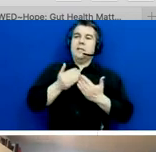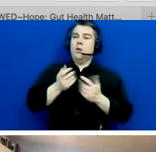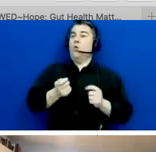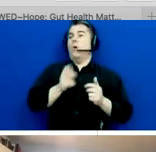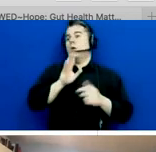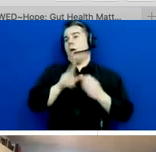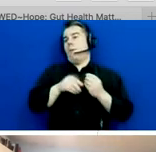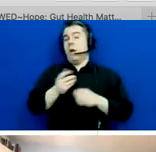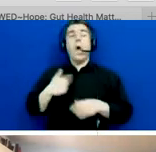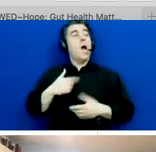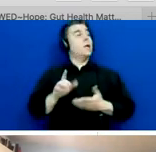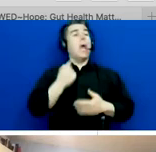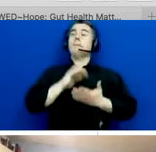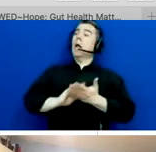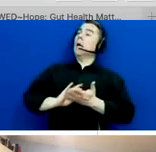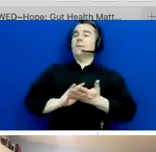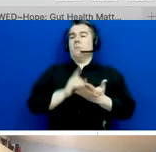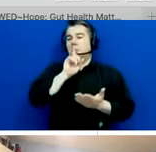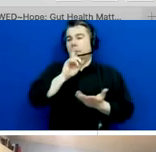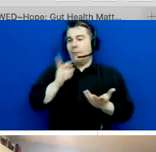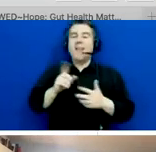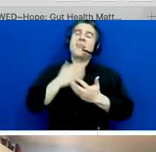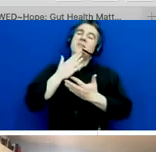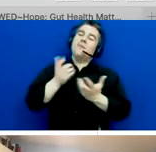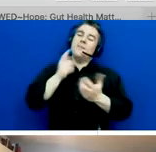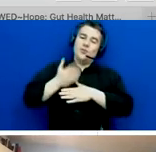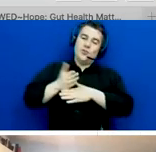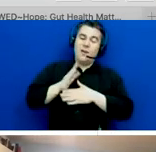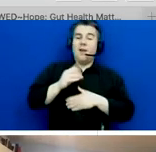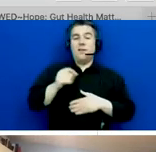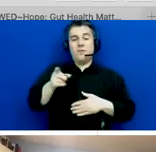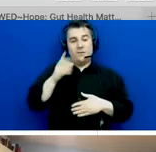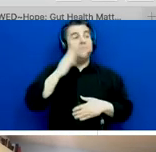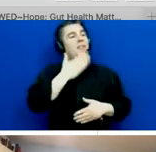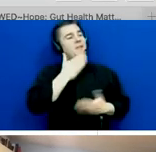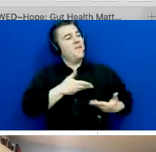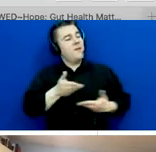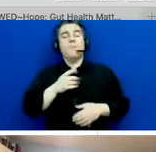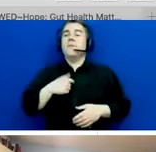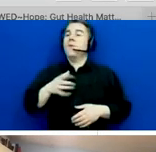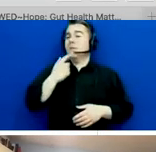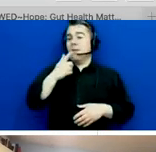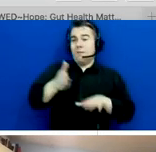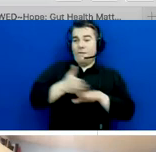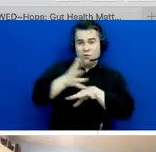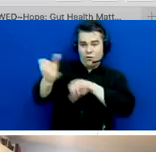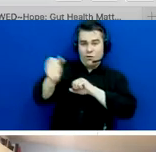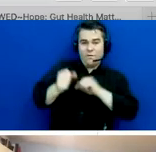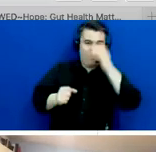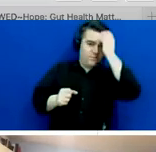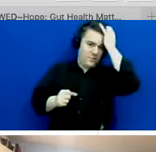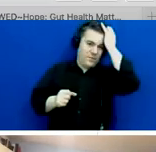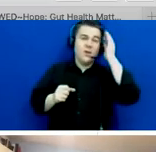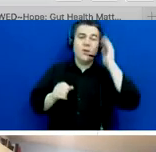probably, to just everybody. So thank you so much for sharing. And Yeah, thanks for having I me. just want to say it before you go. At